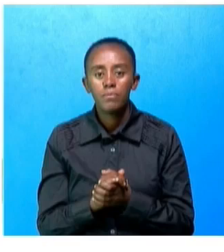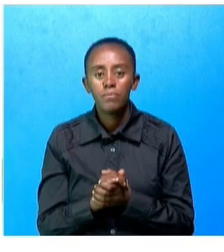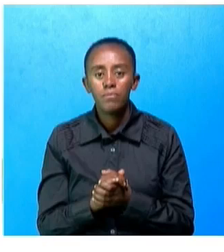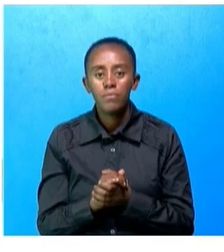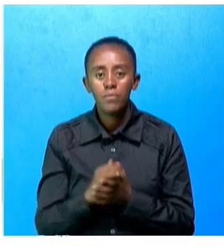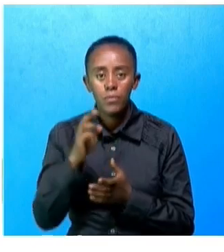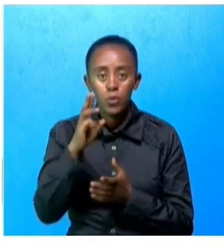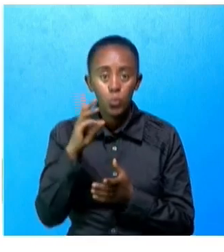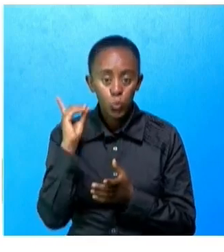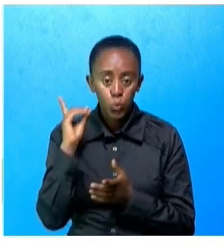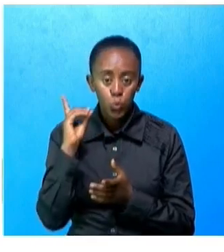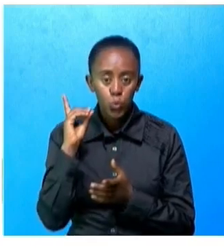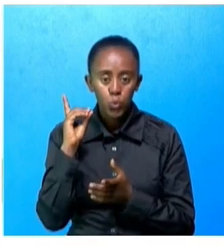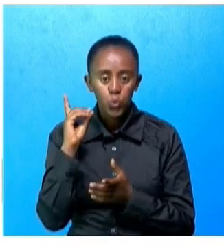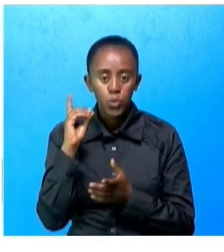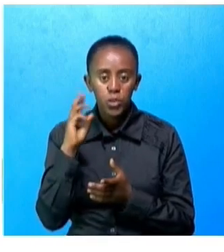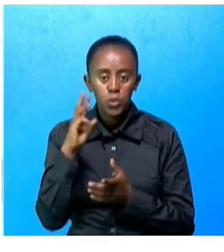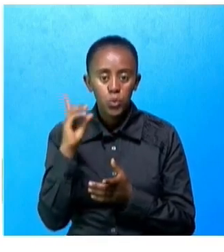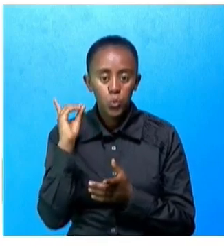would